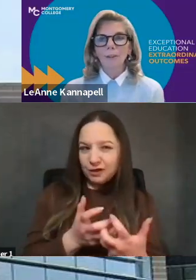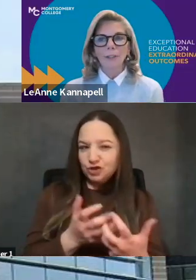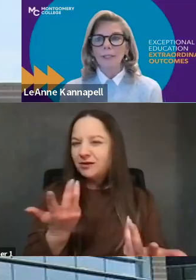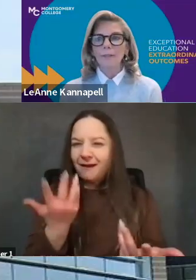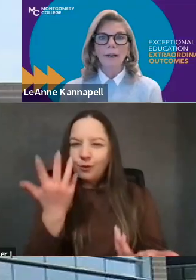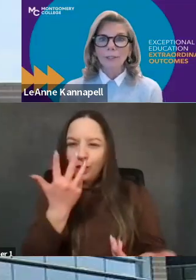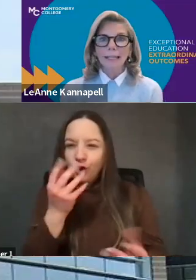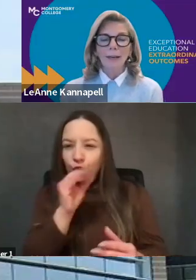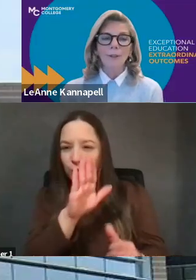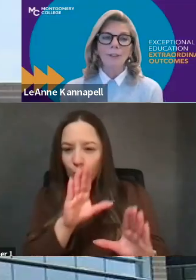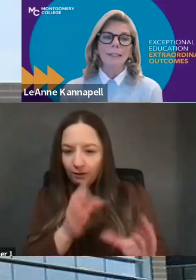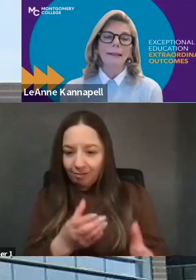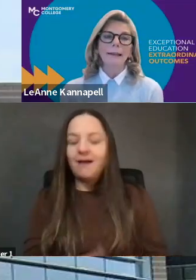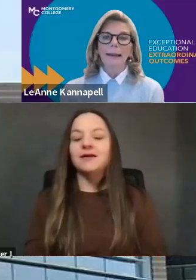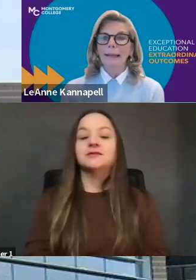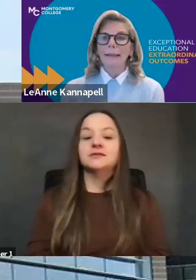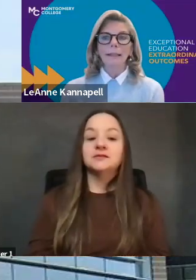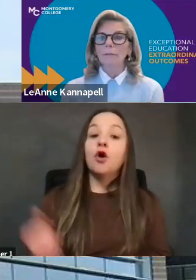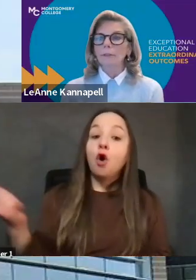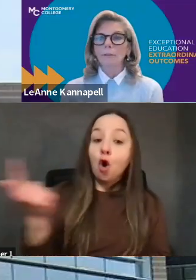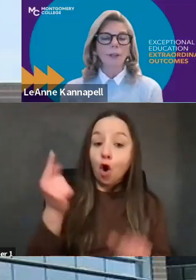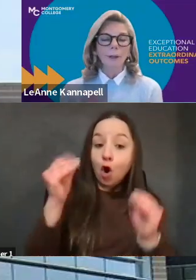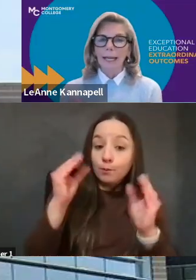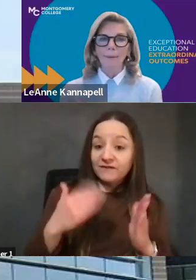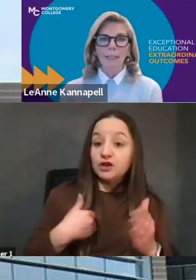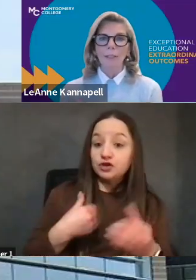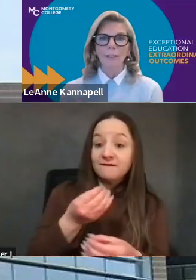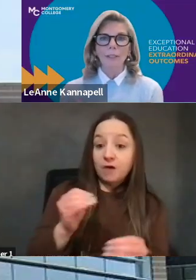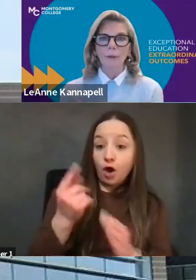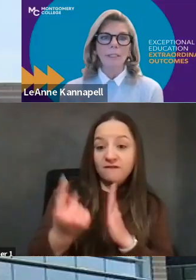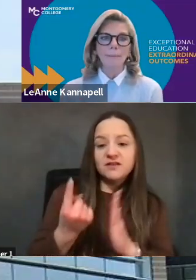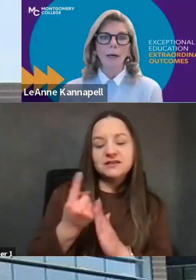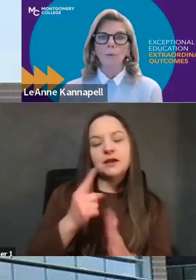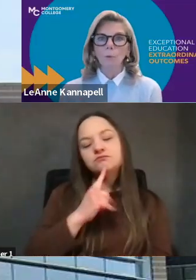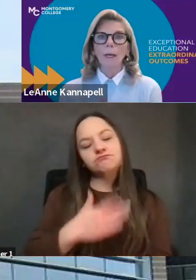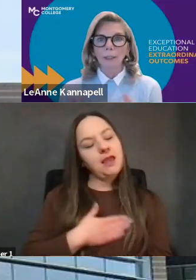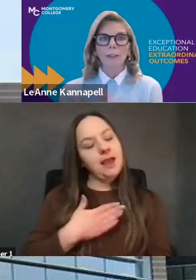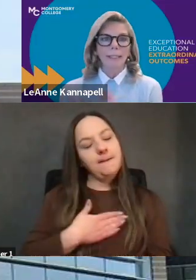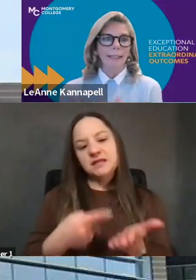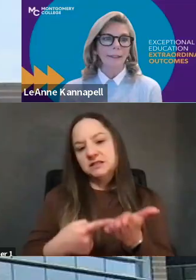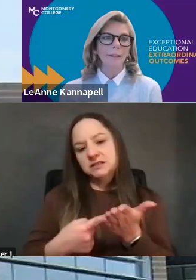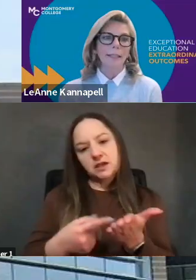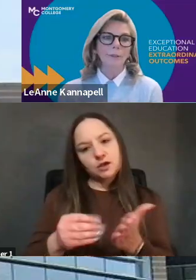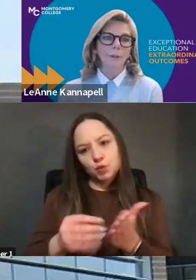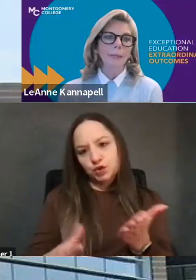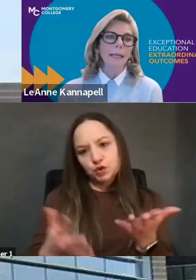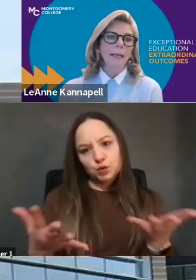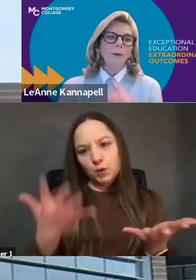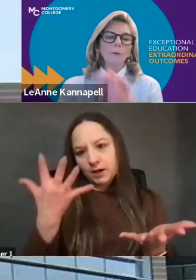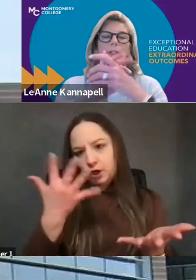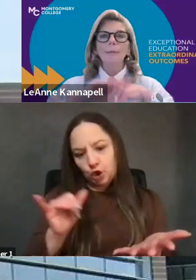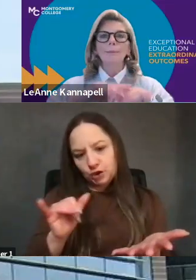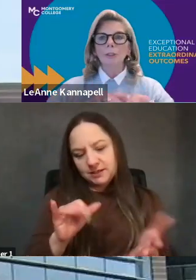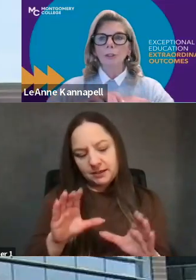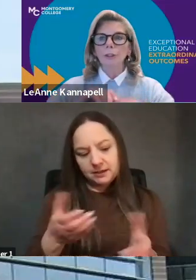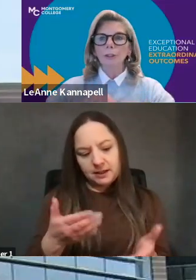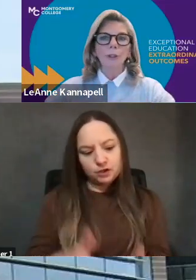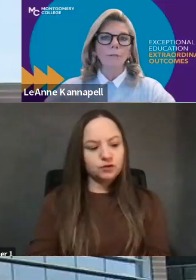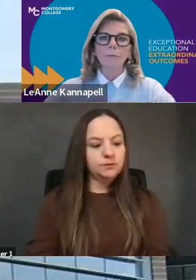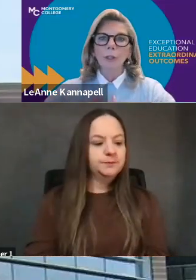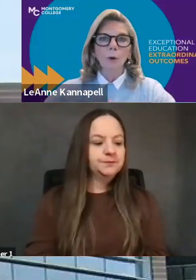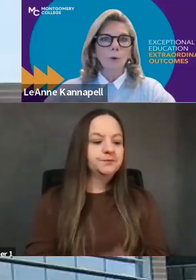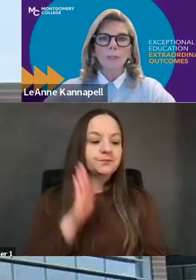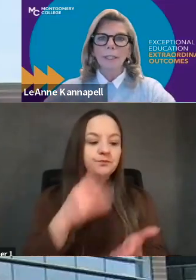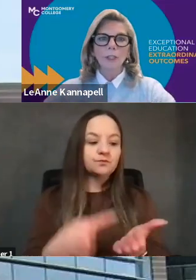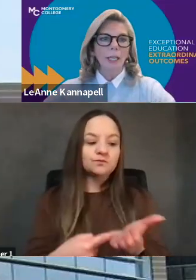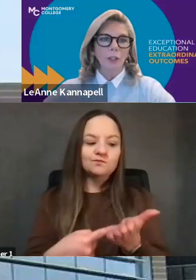All the professors have office hours and they're very happy to talk to students about what it looks like in their classroom. We'll talk about